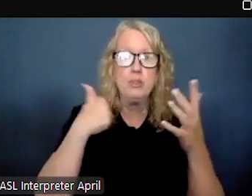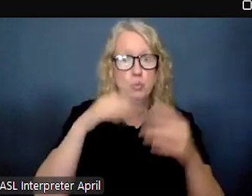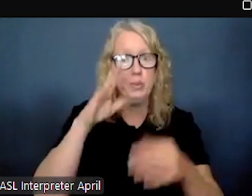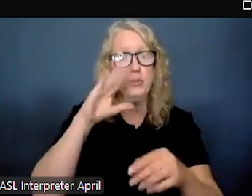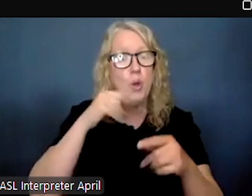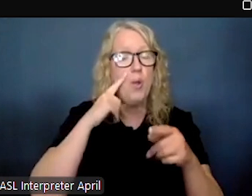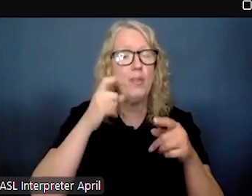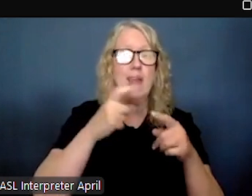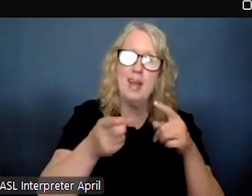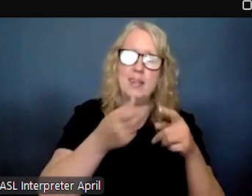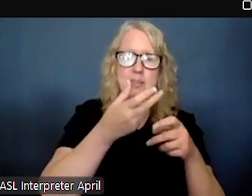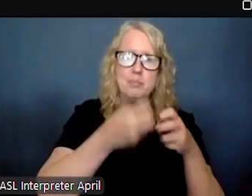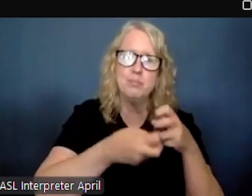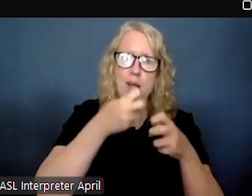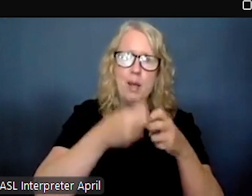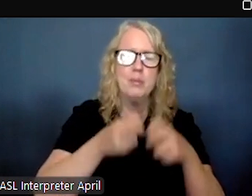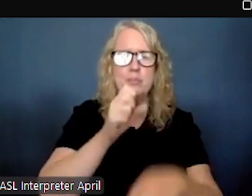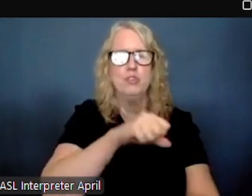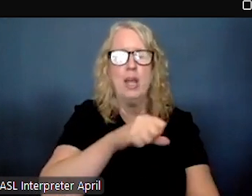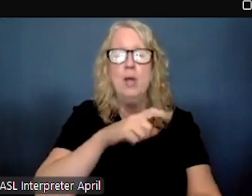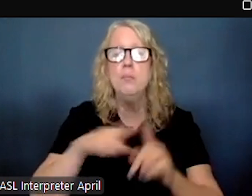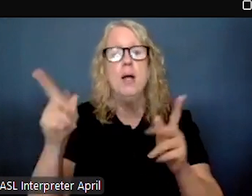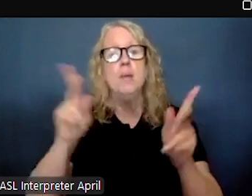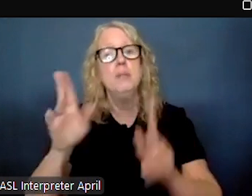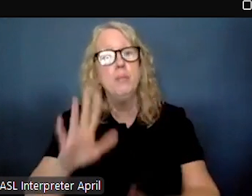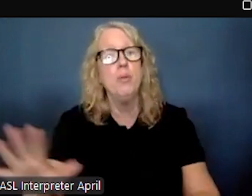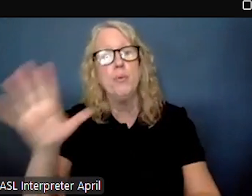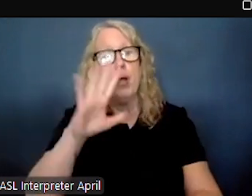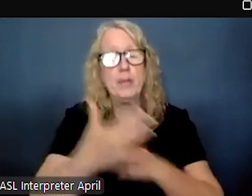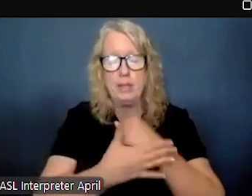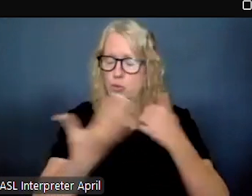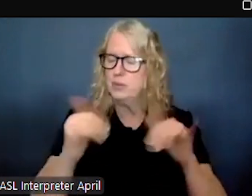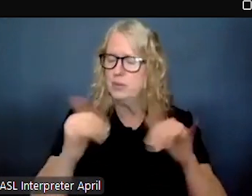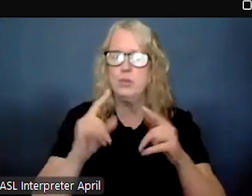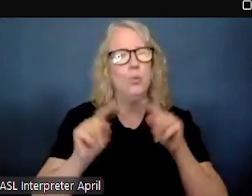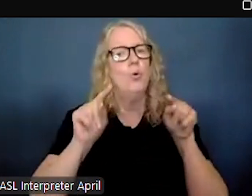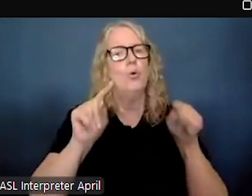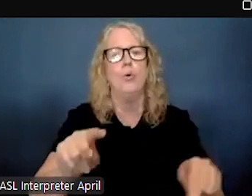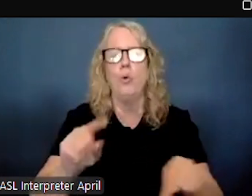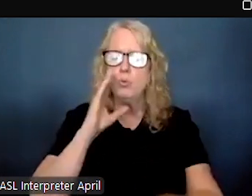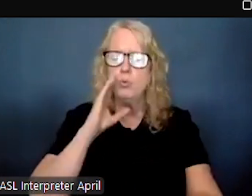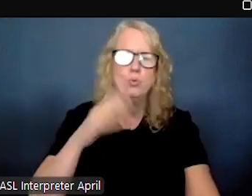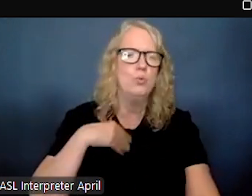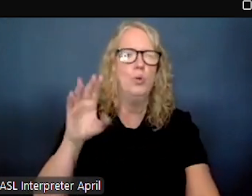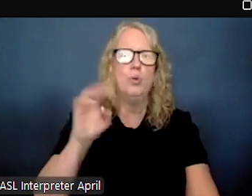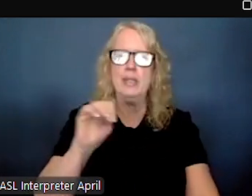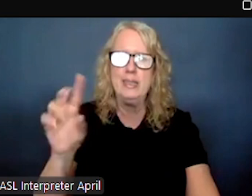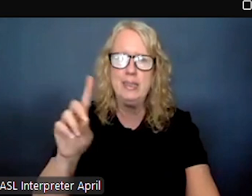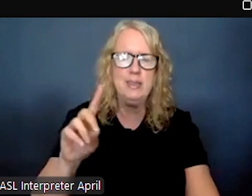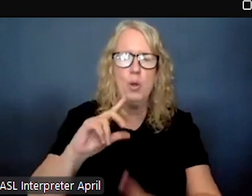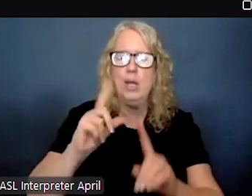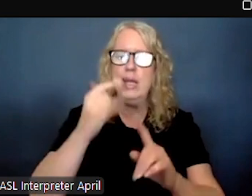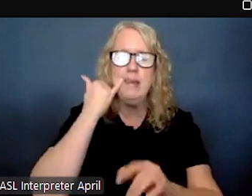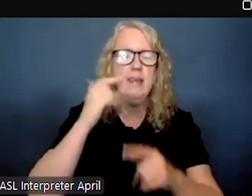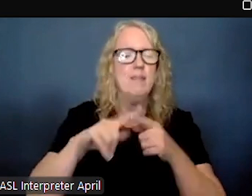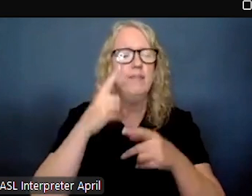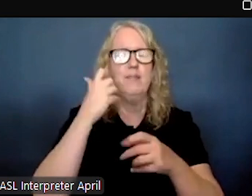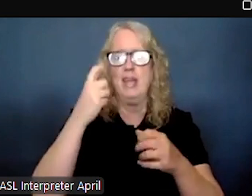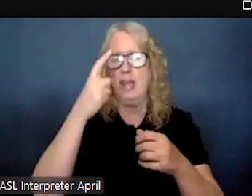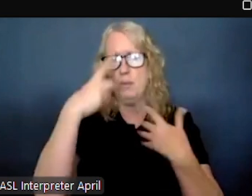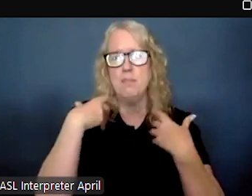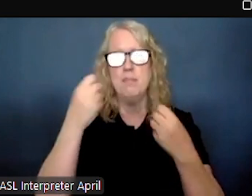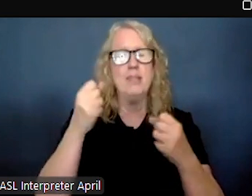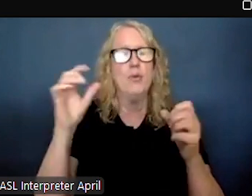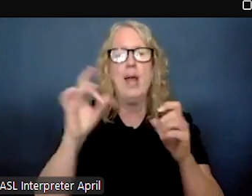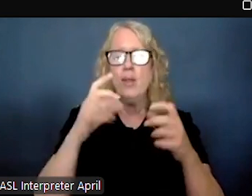its shortcomings, in most places around the country, people still are going to go to emergency departments in hospitals when they have a mental health crisis. And we